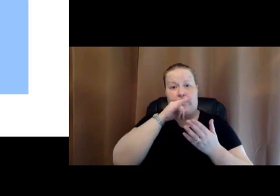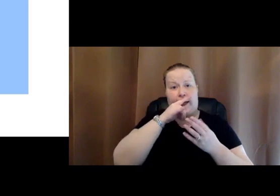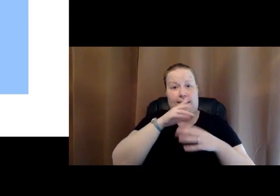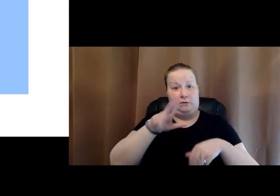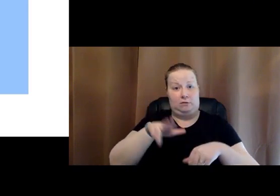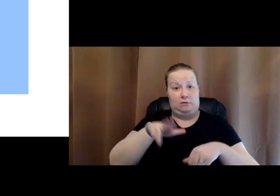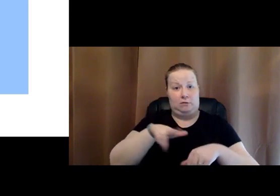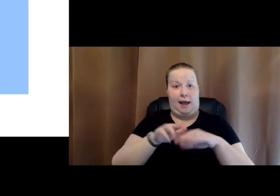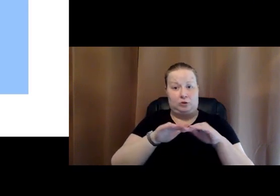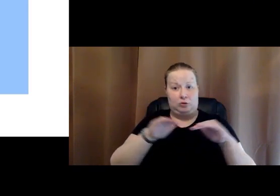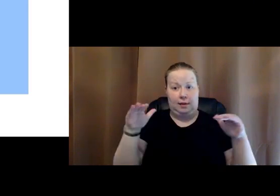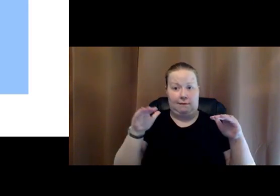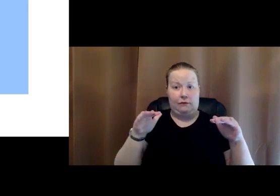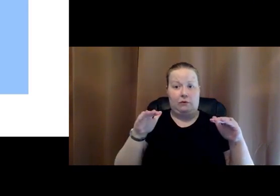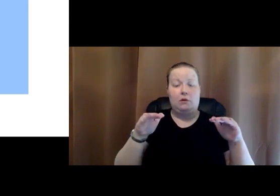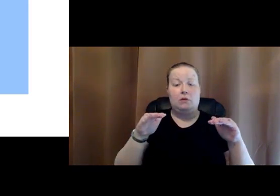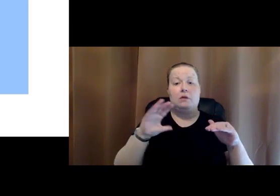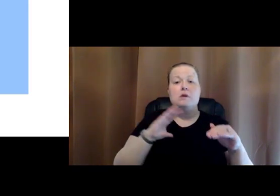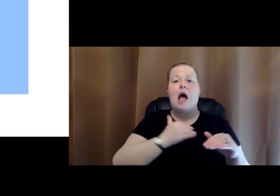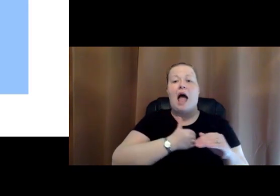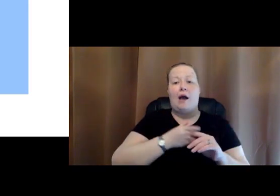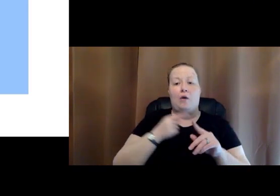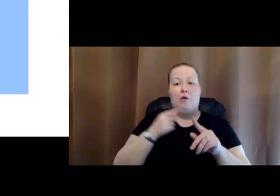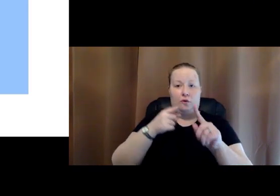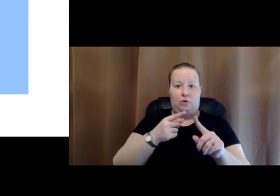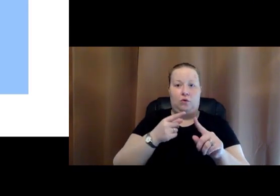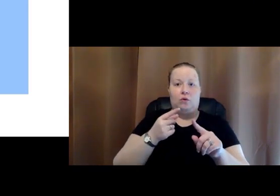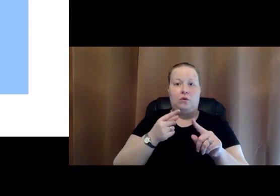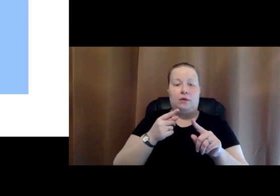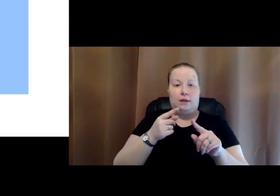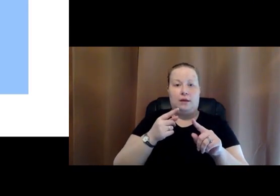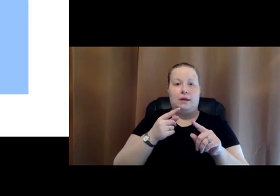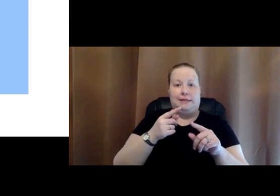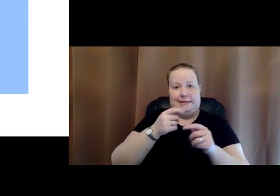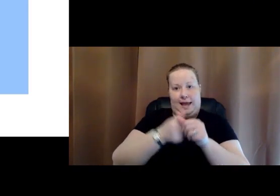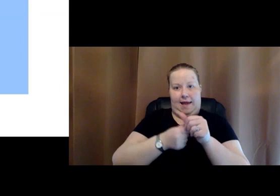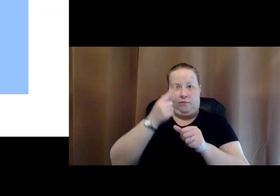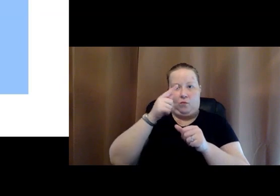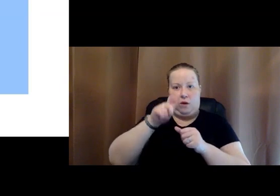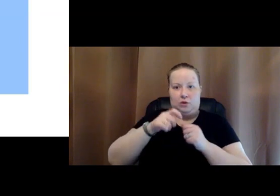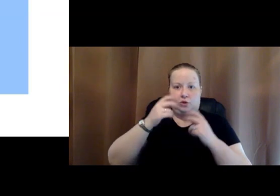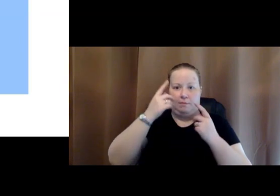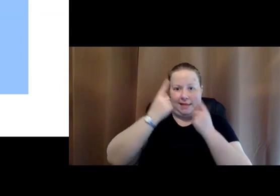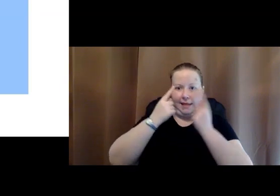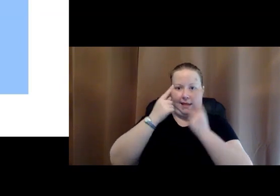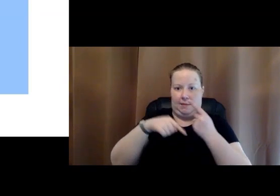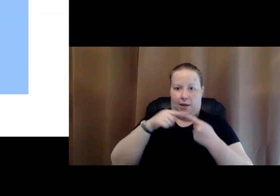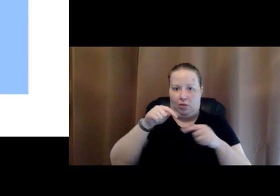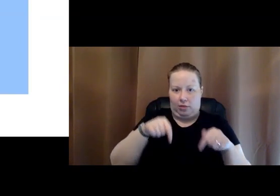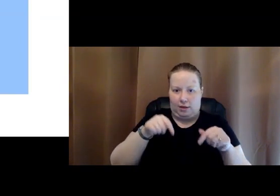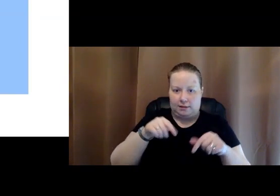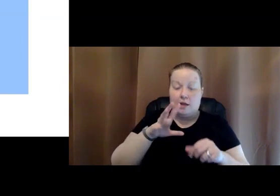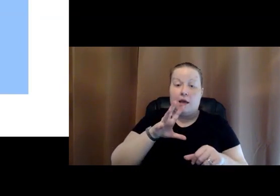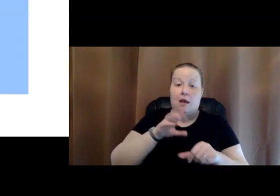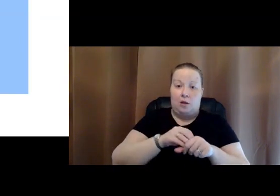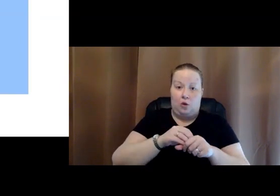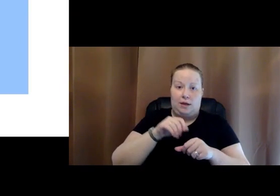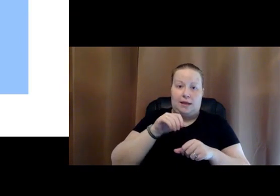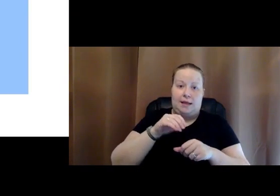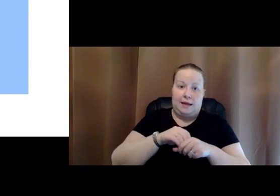level. But our goal ultimately is that everyone should be thinking about this and including this in their